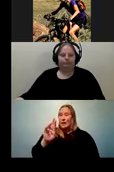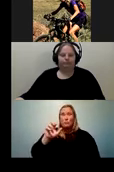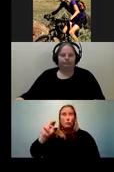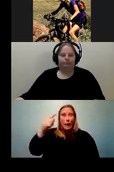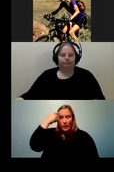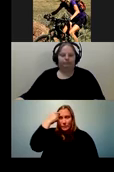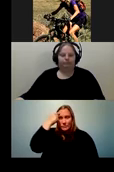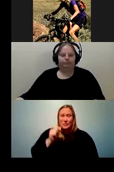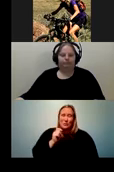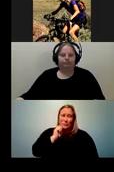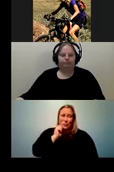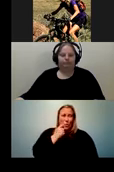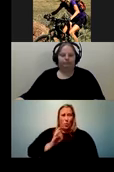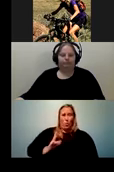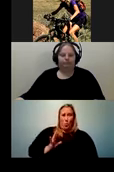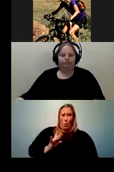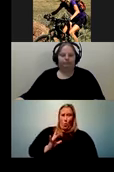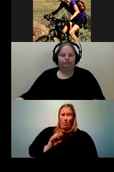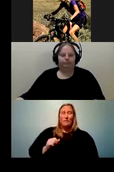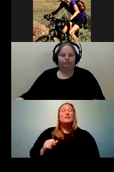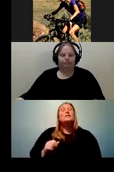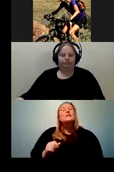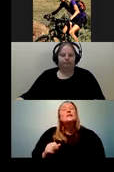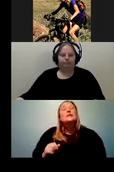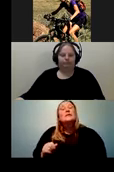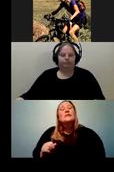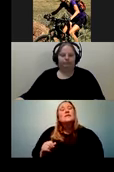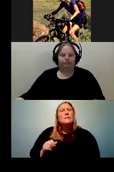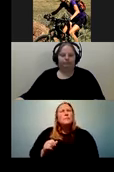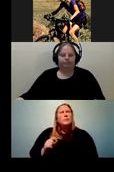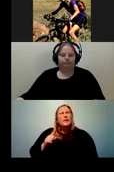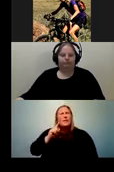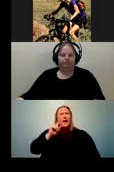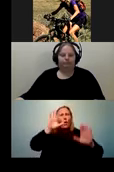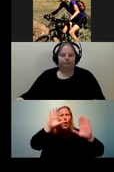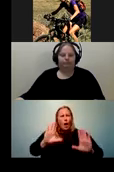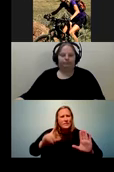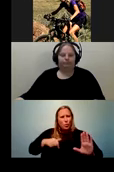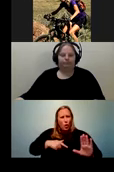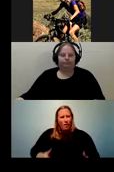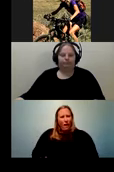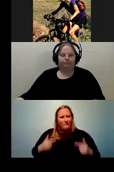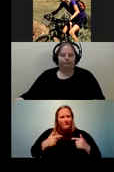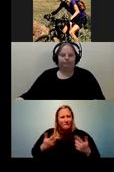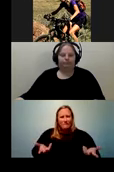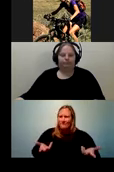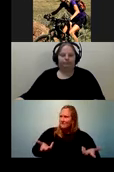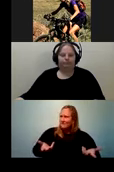cool. But even cooler than that, let's just think of how awesome it is that we're alive.